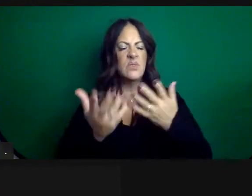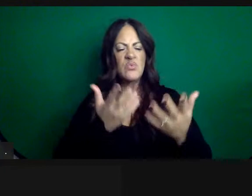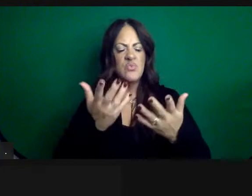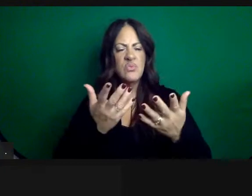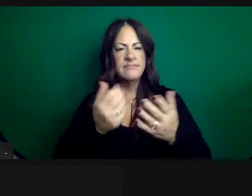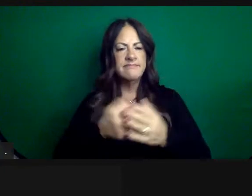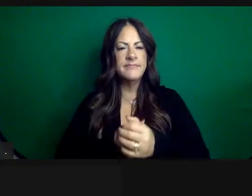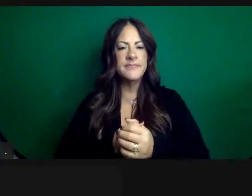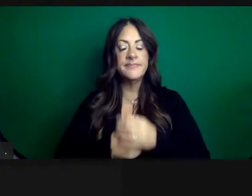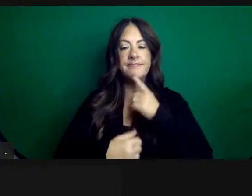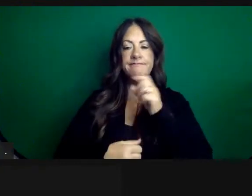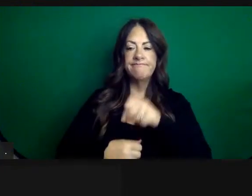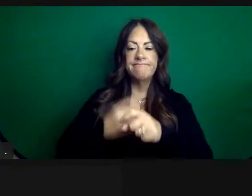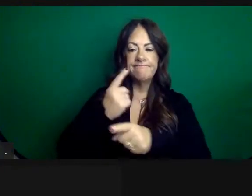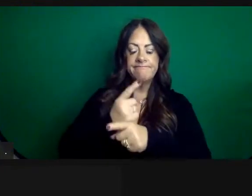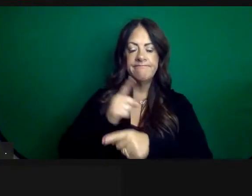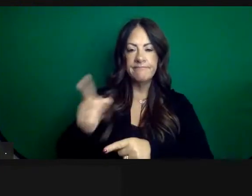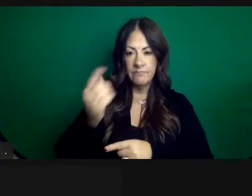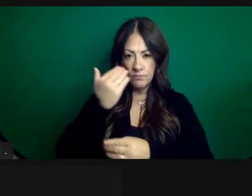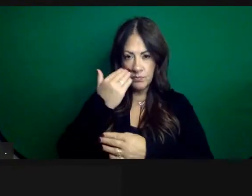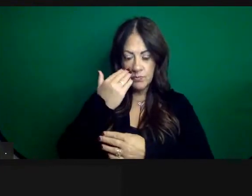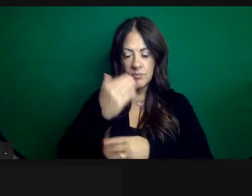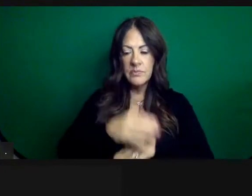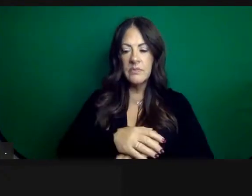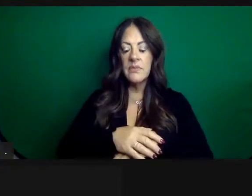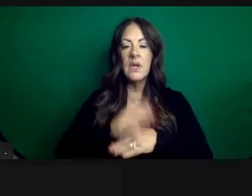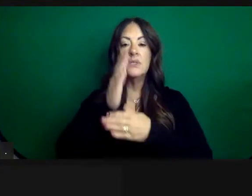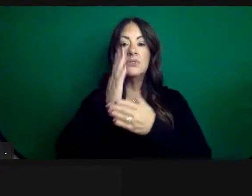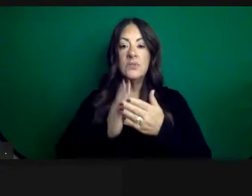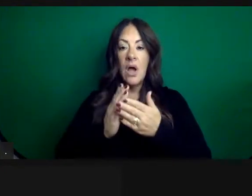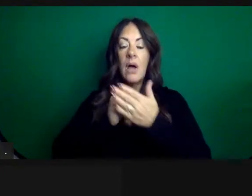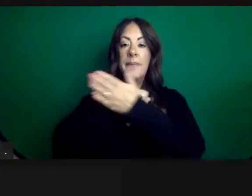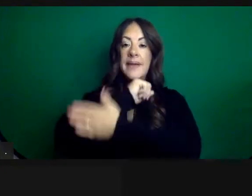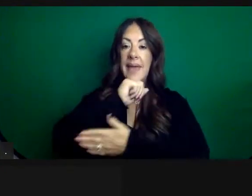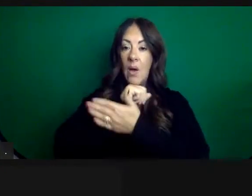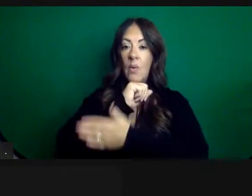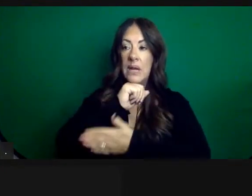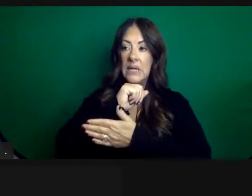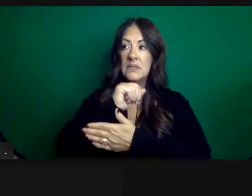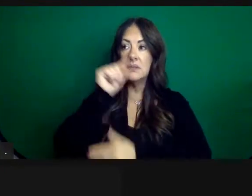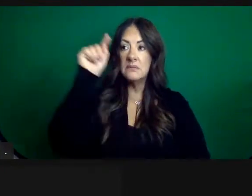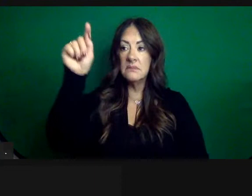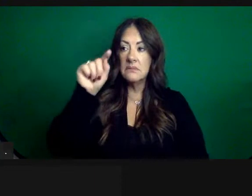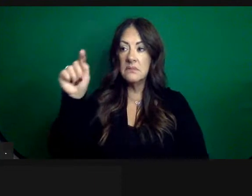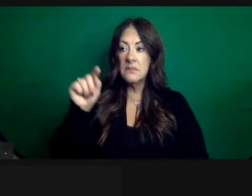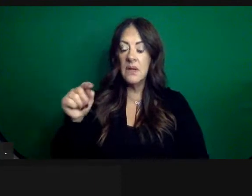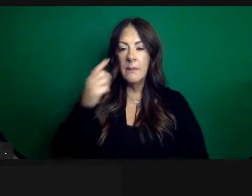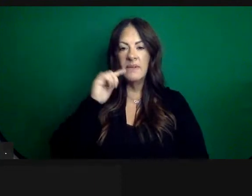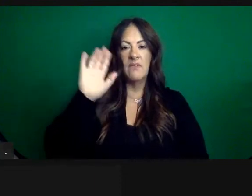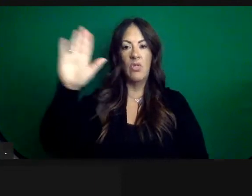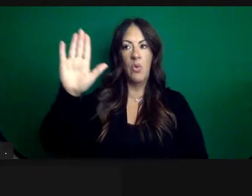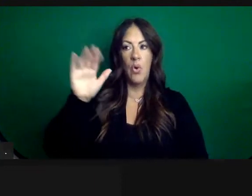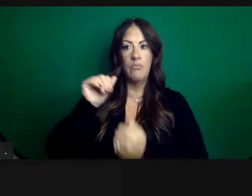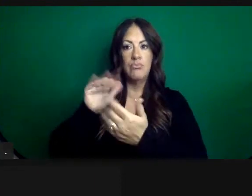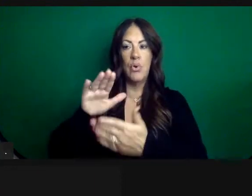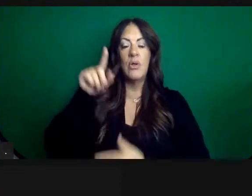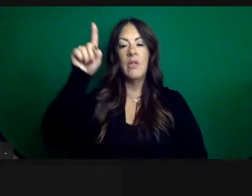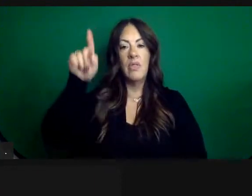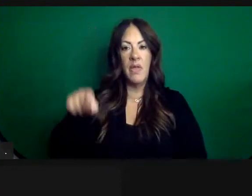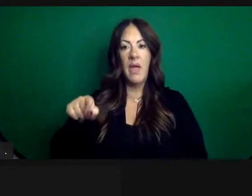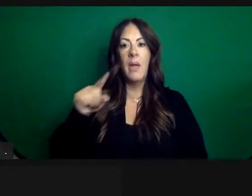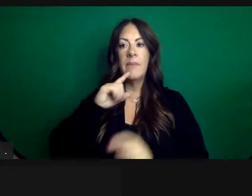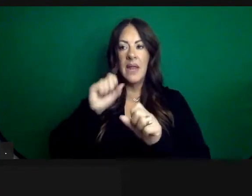as you sort of notably pointed out, some counties are, because of their strategy and their approach, they've been able